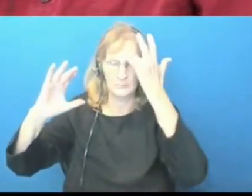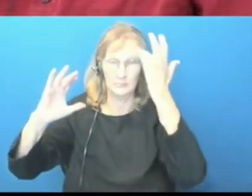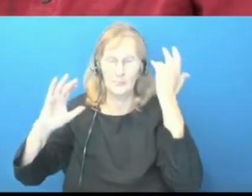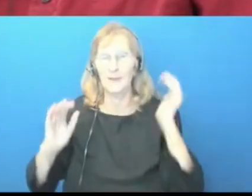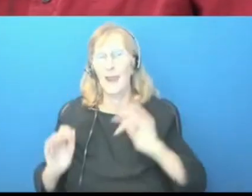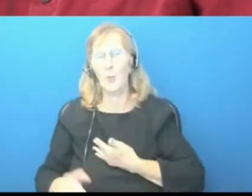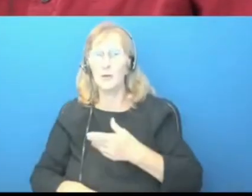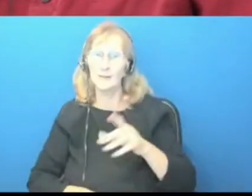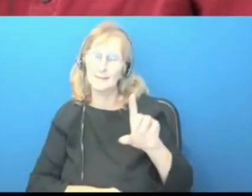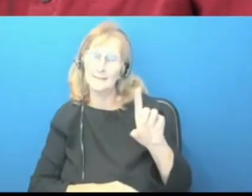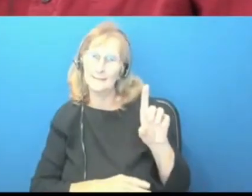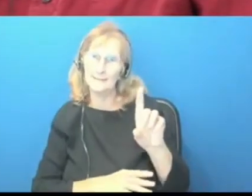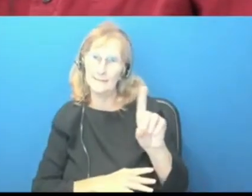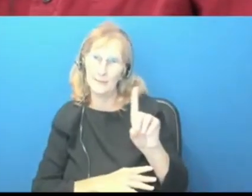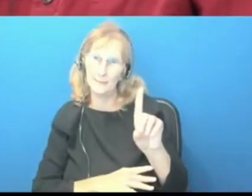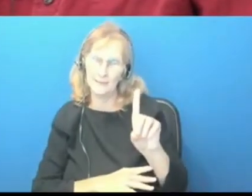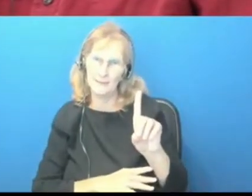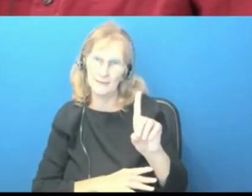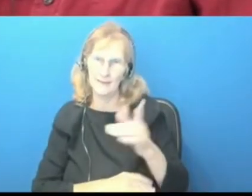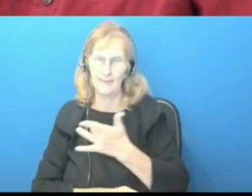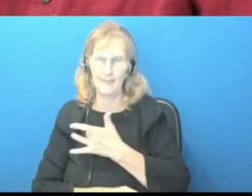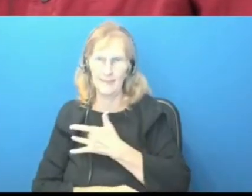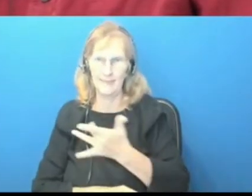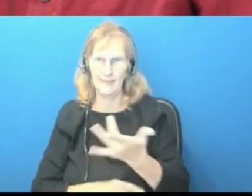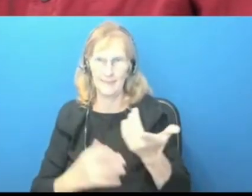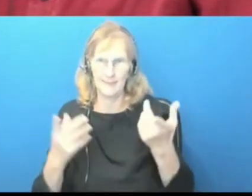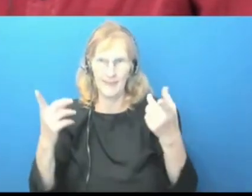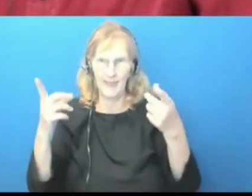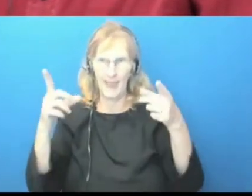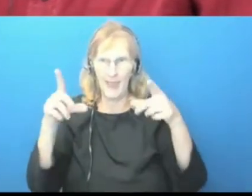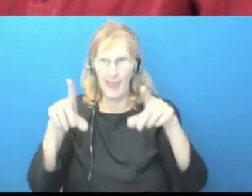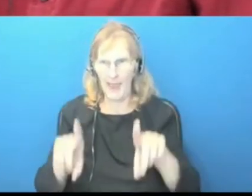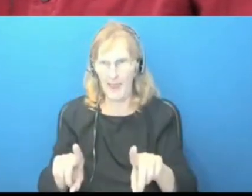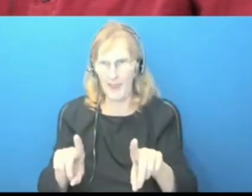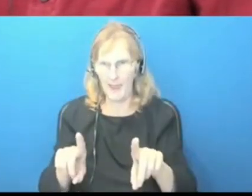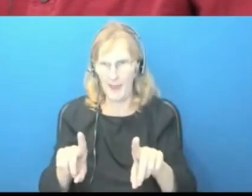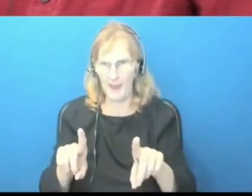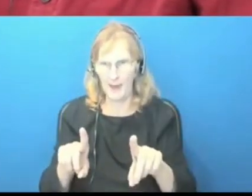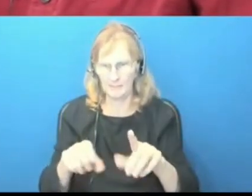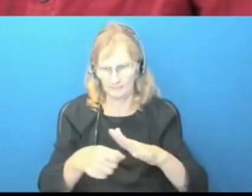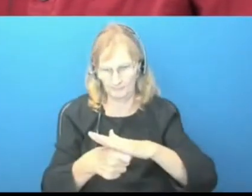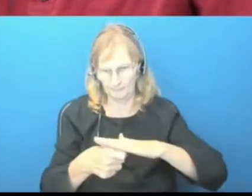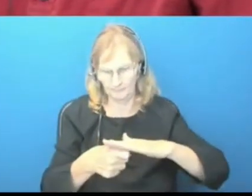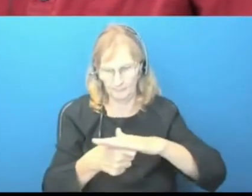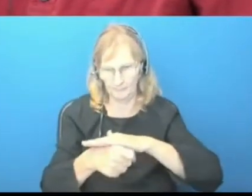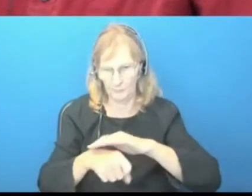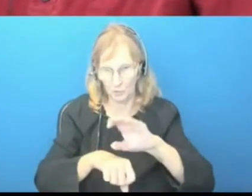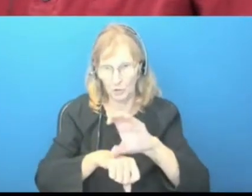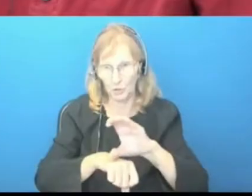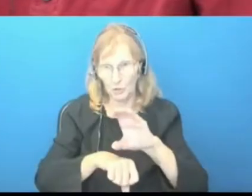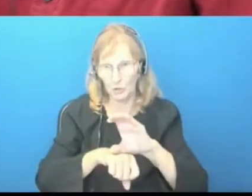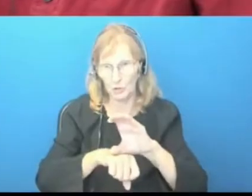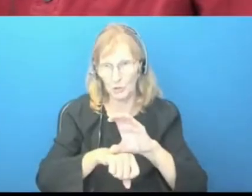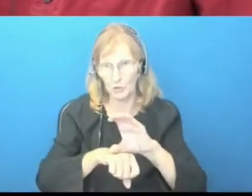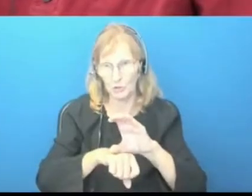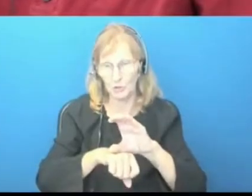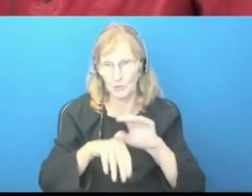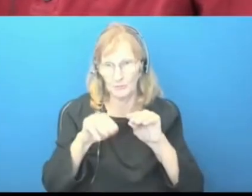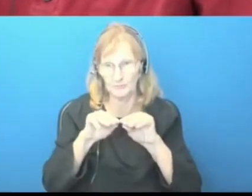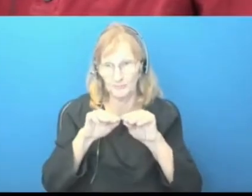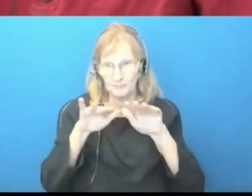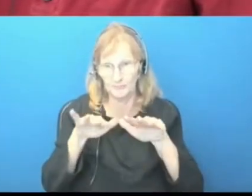denomination, usually things happen on a local church level, and from there it goes to